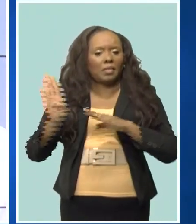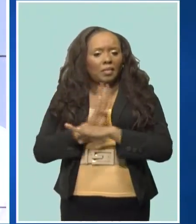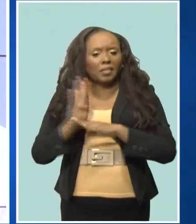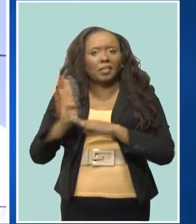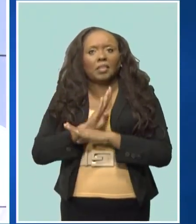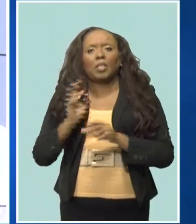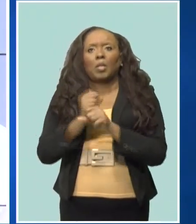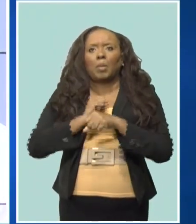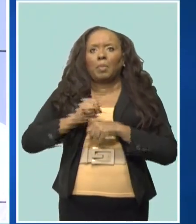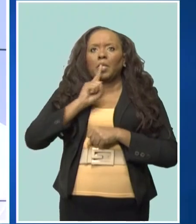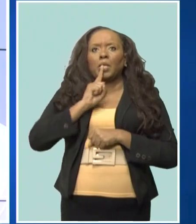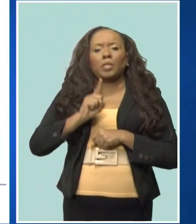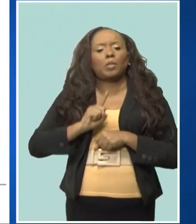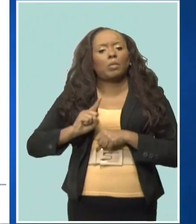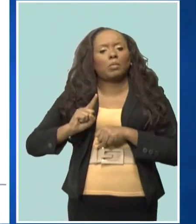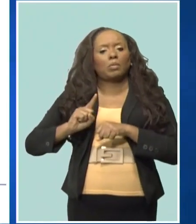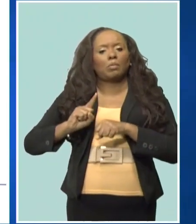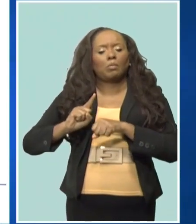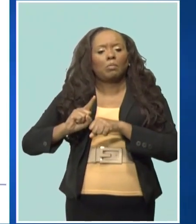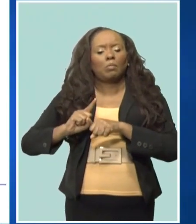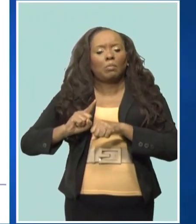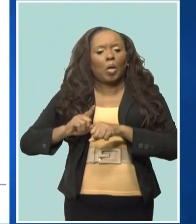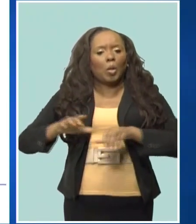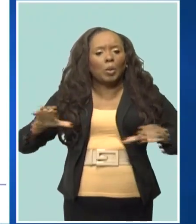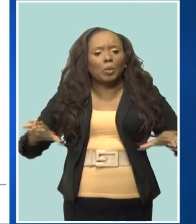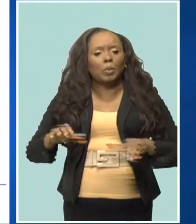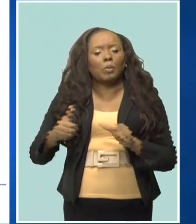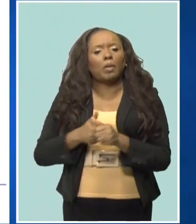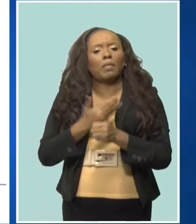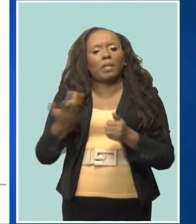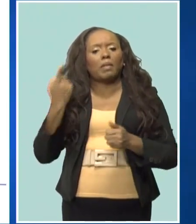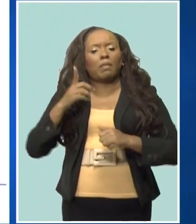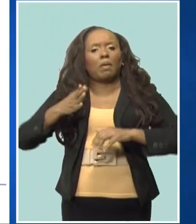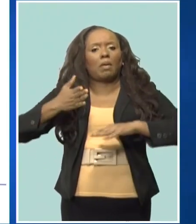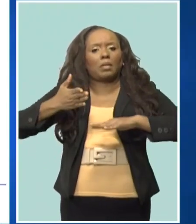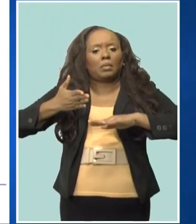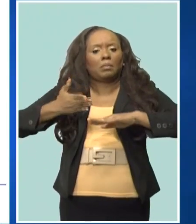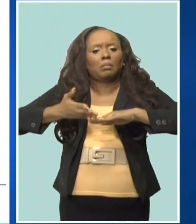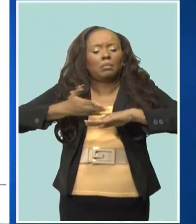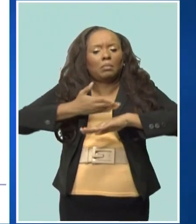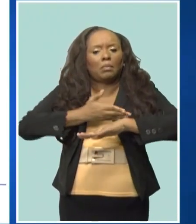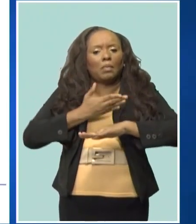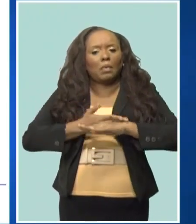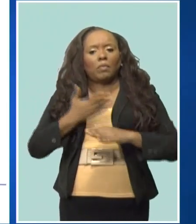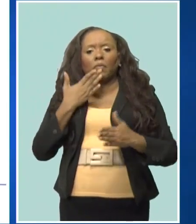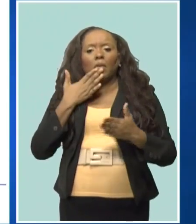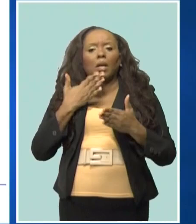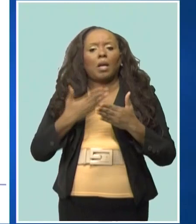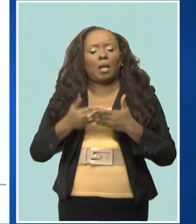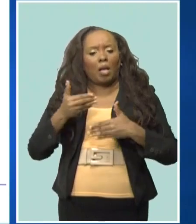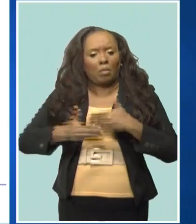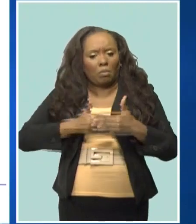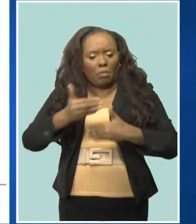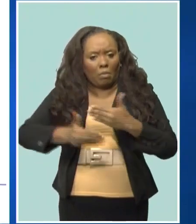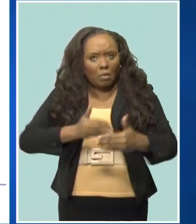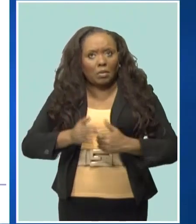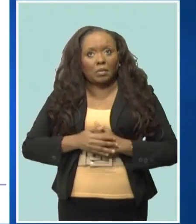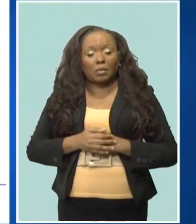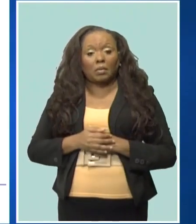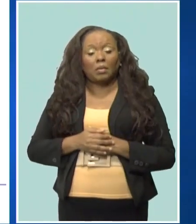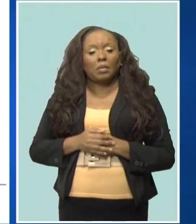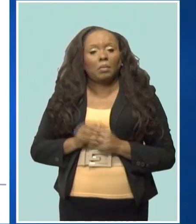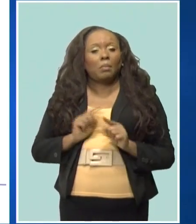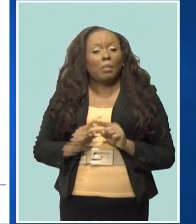best practices ensue at the end of the day. But remember, the one thing that I want you to take away from me standing